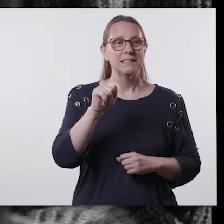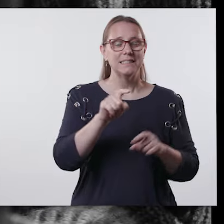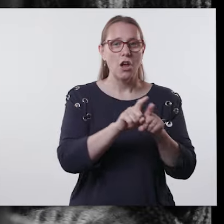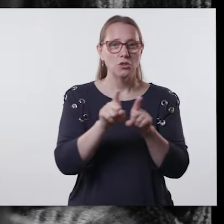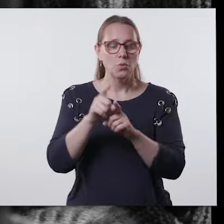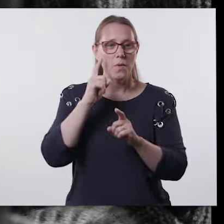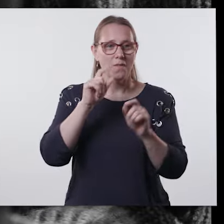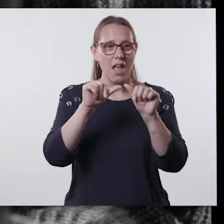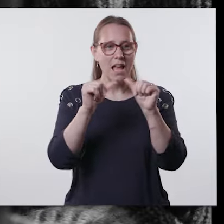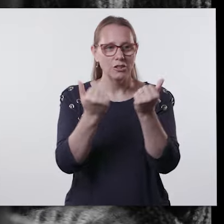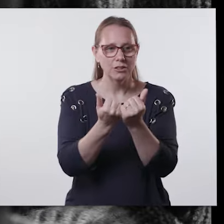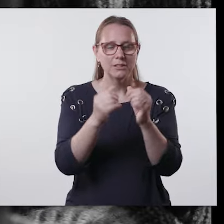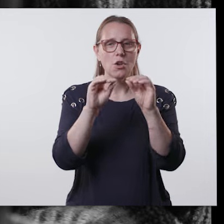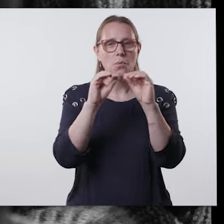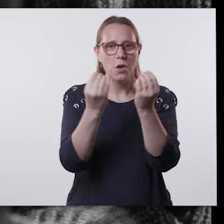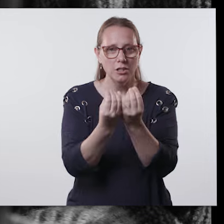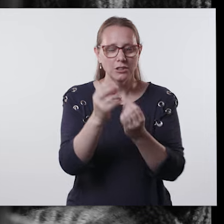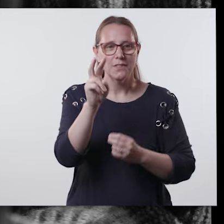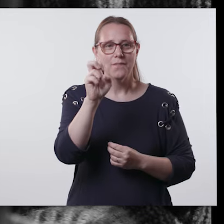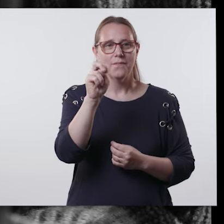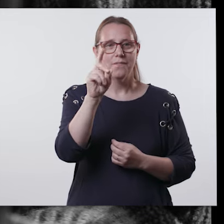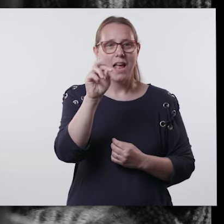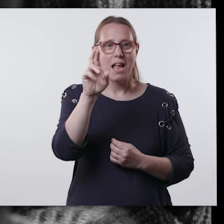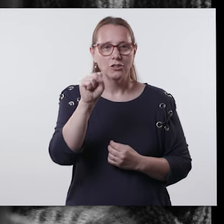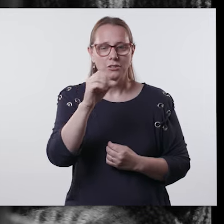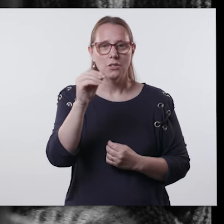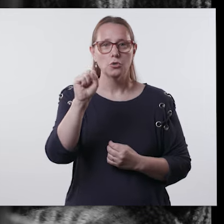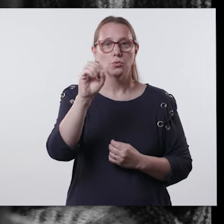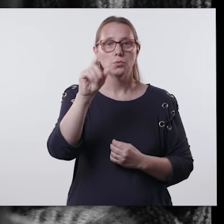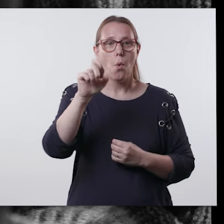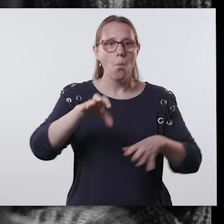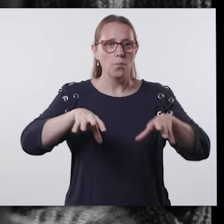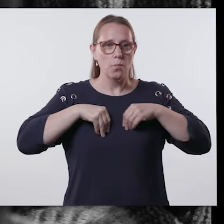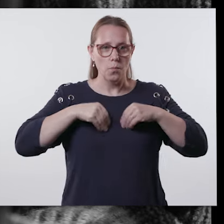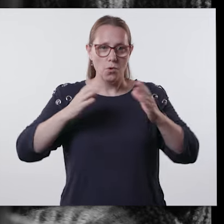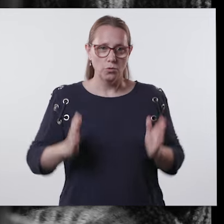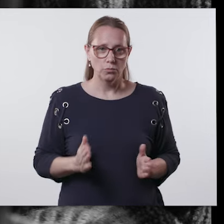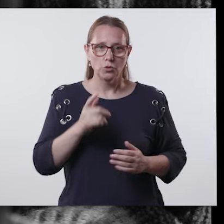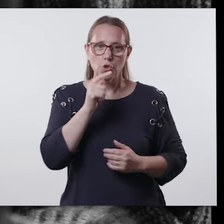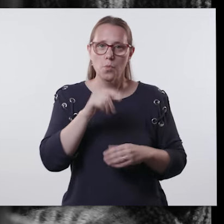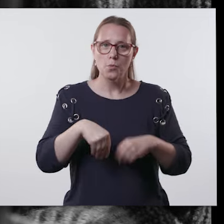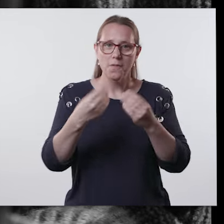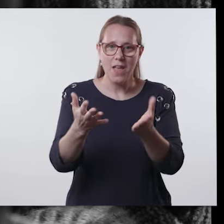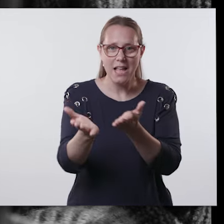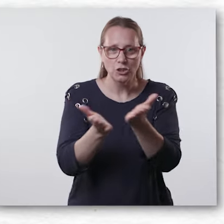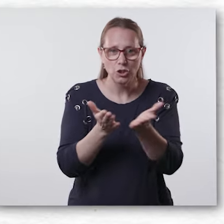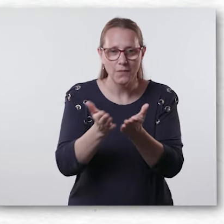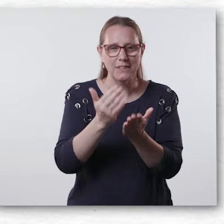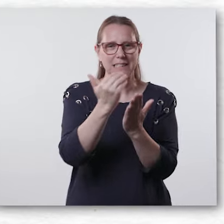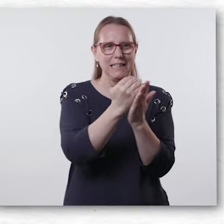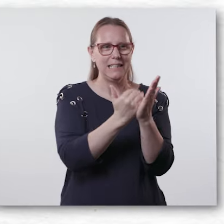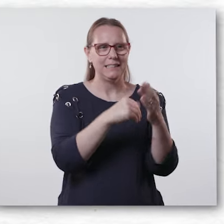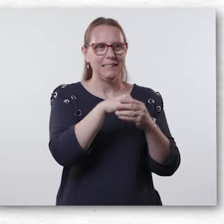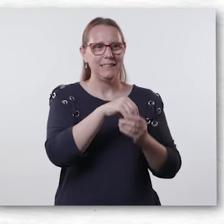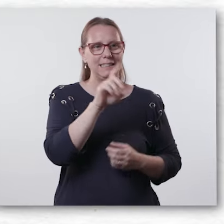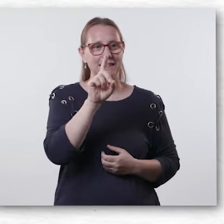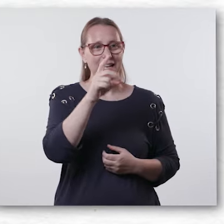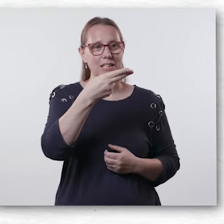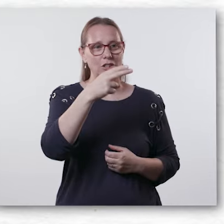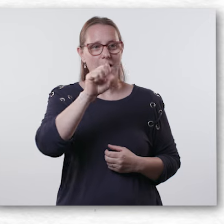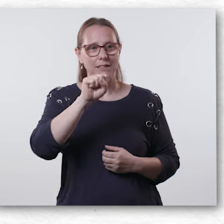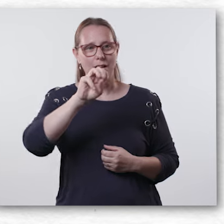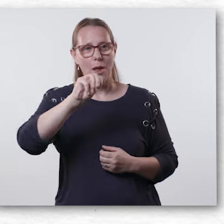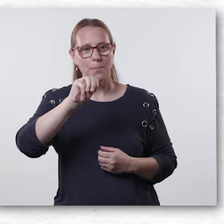It's also for agencies, organizations, vendors, and sole proprietors who provide services listed in